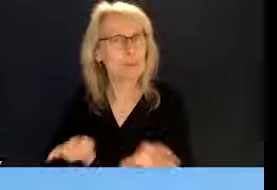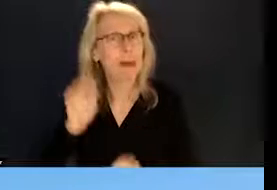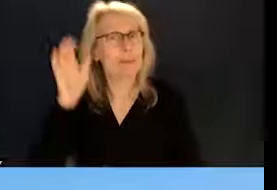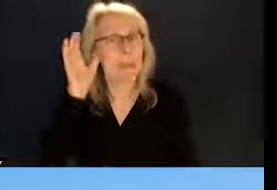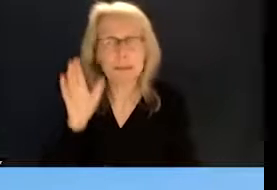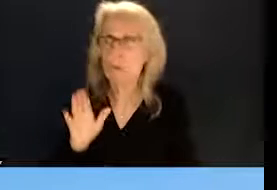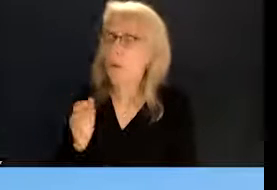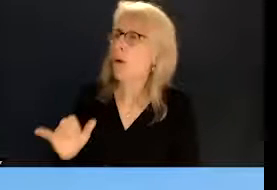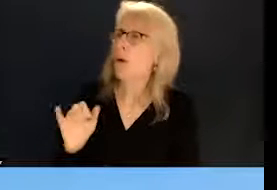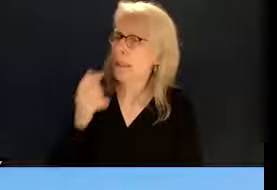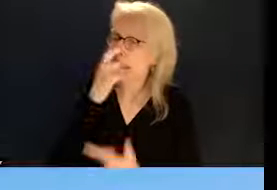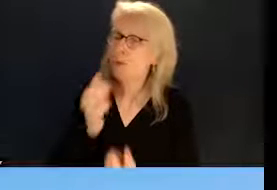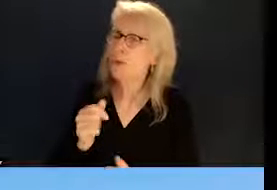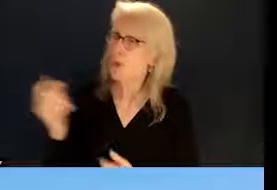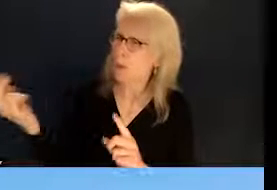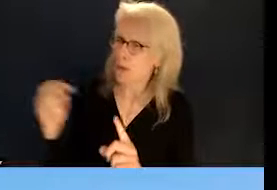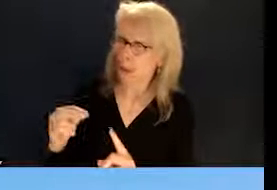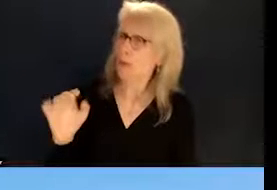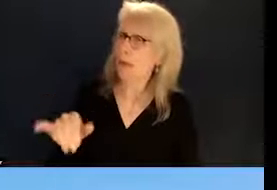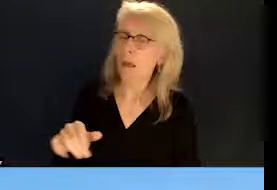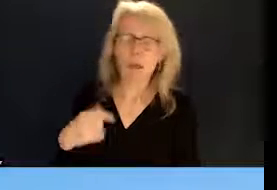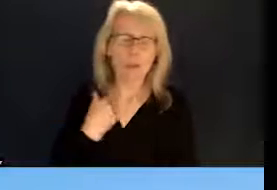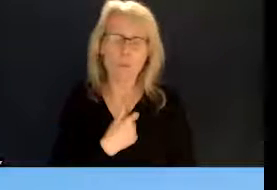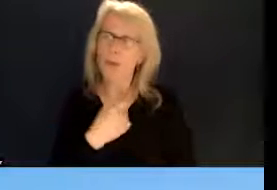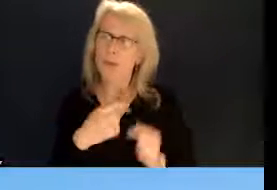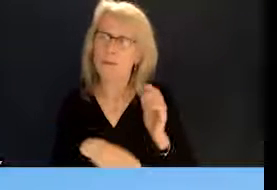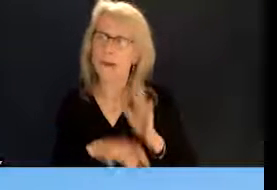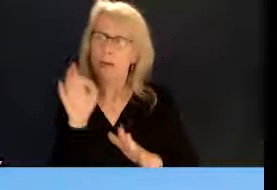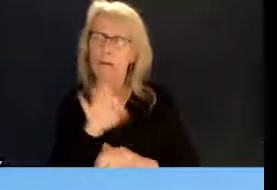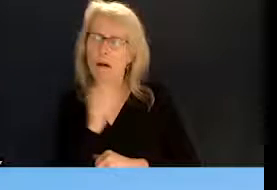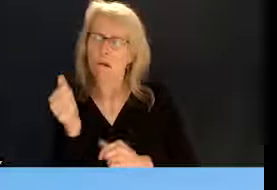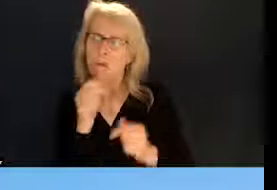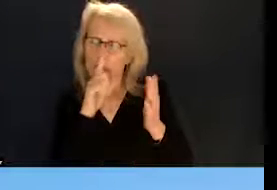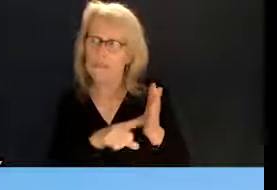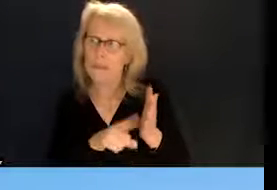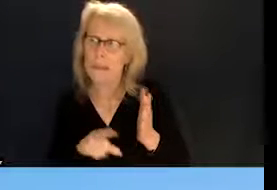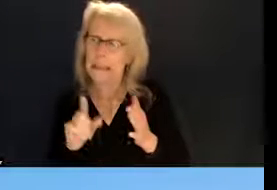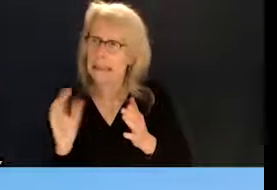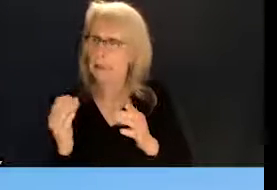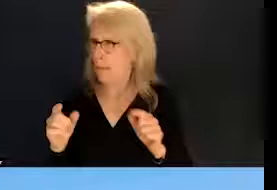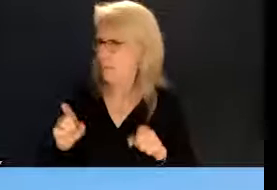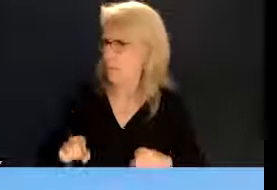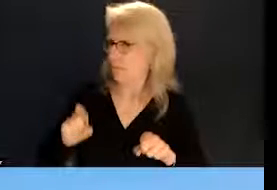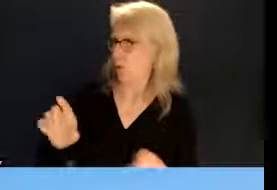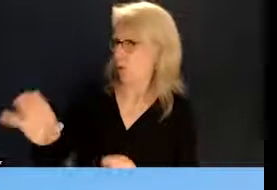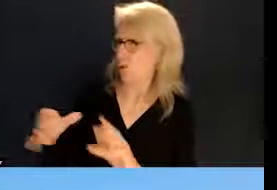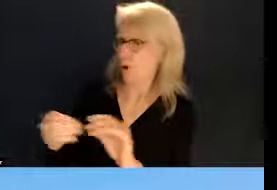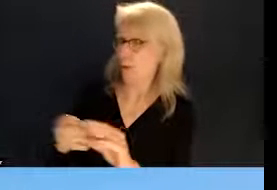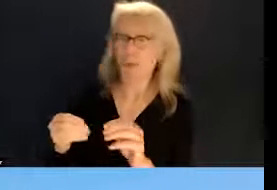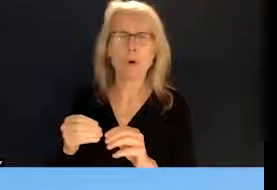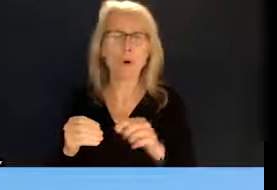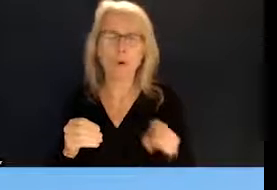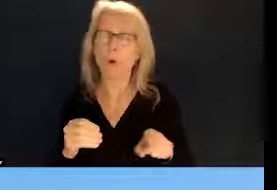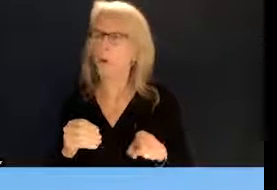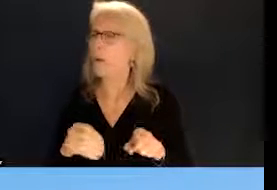say and say, oh, that's really interesting. You know, we found this other thing that kind of aligns with what you're saying, or, oh, we found